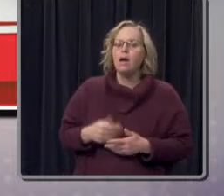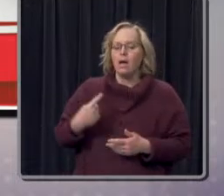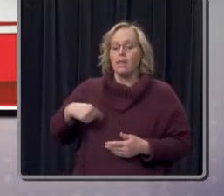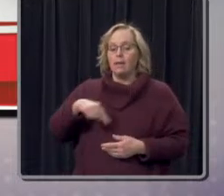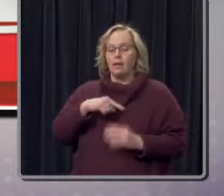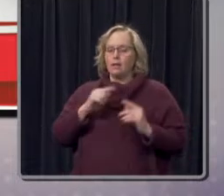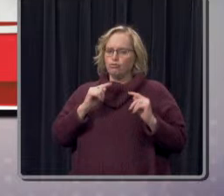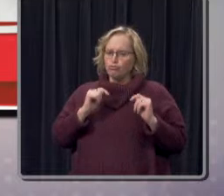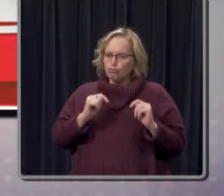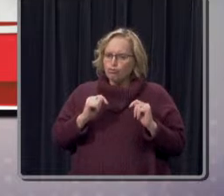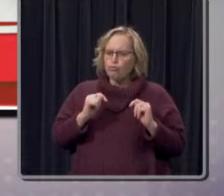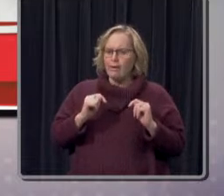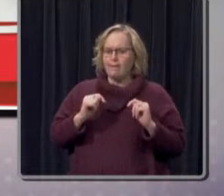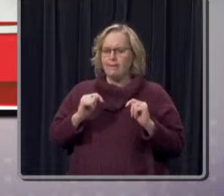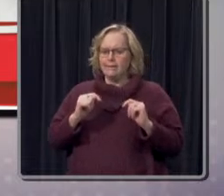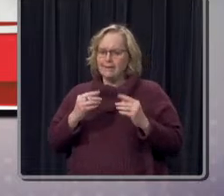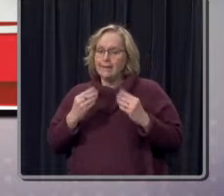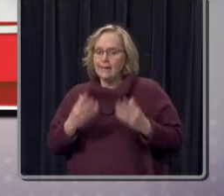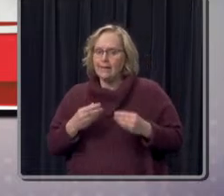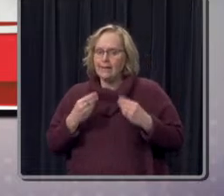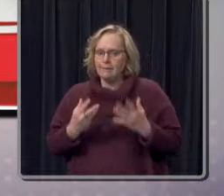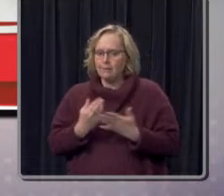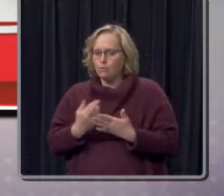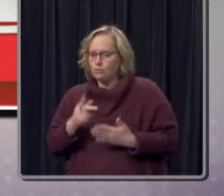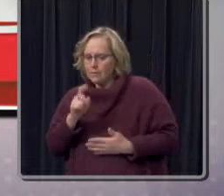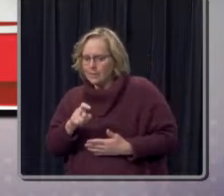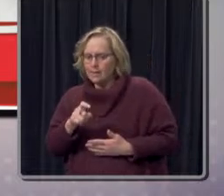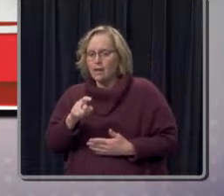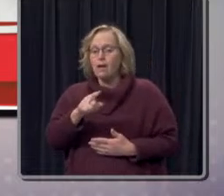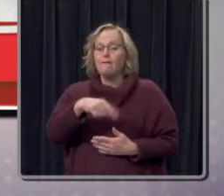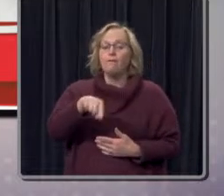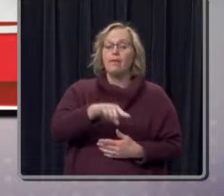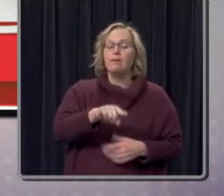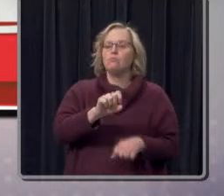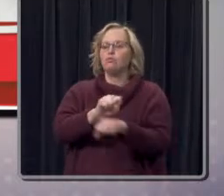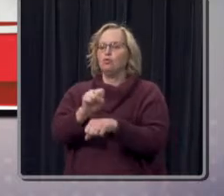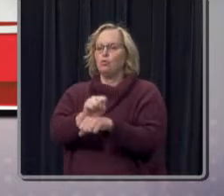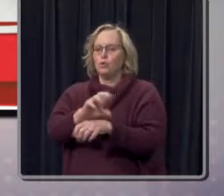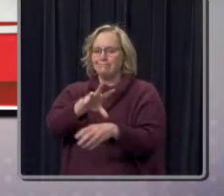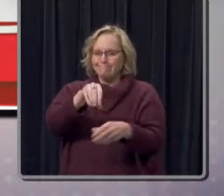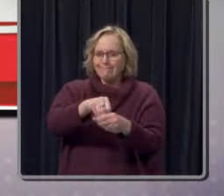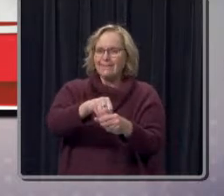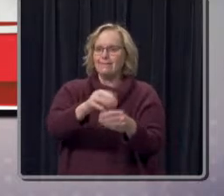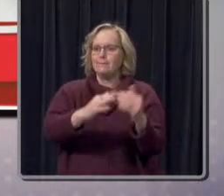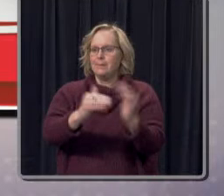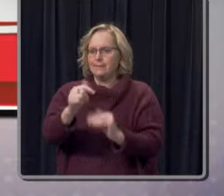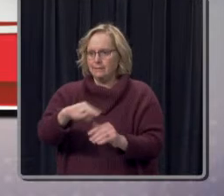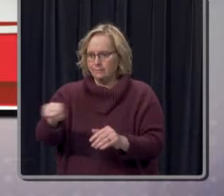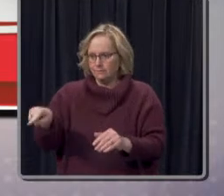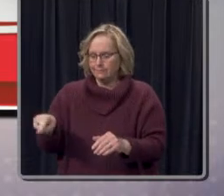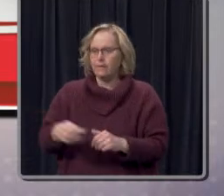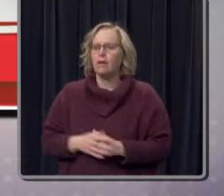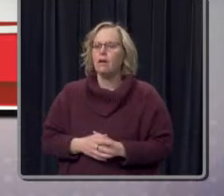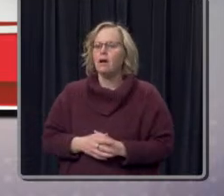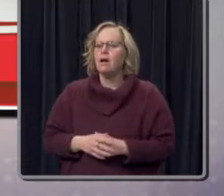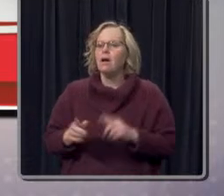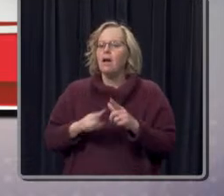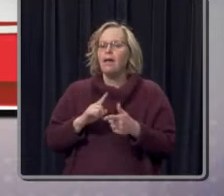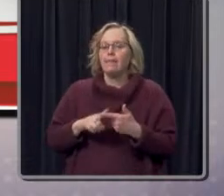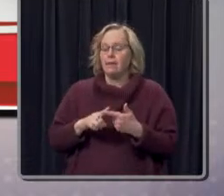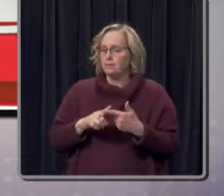and give them the resources they need to then turn around and work with their buildings. And then ultimately with that is that just the